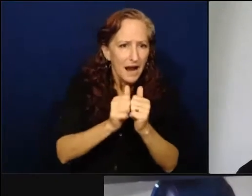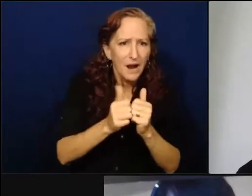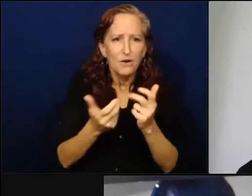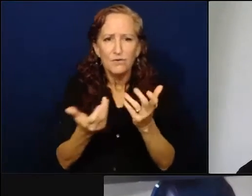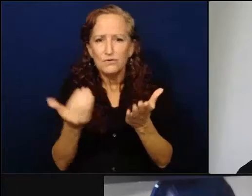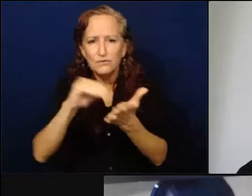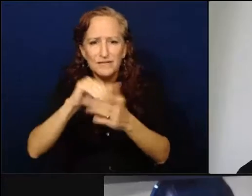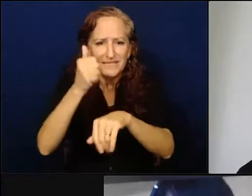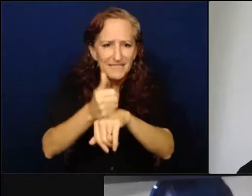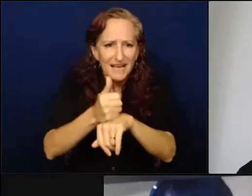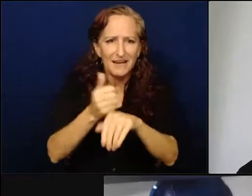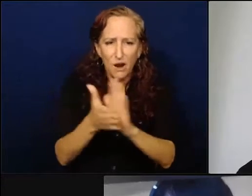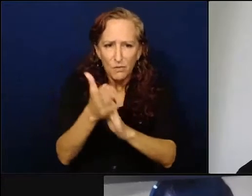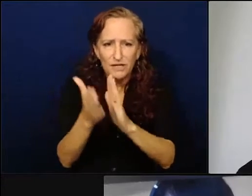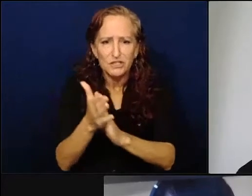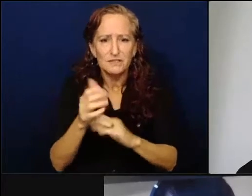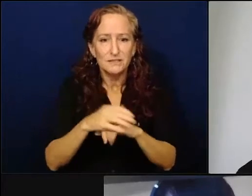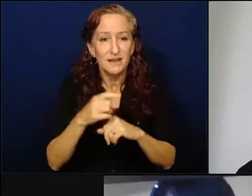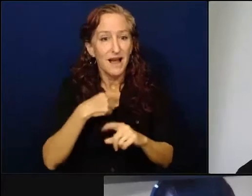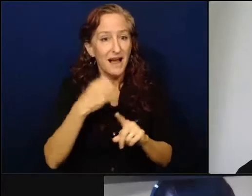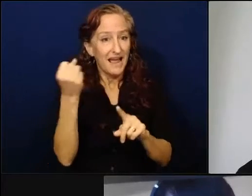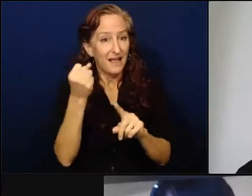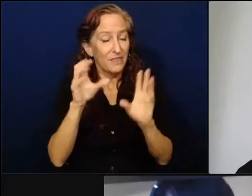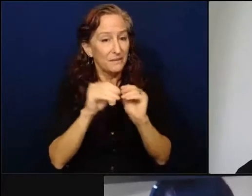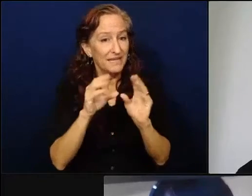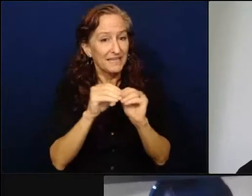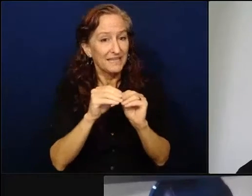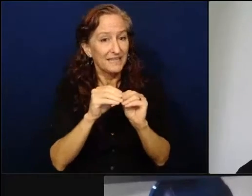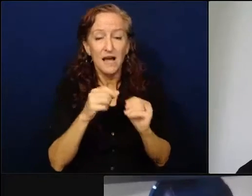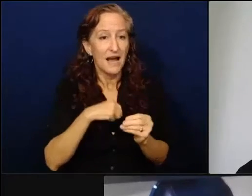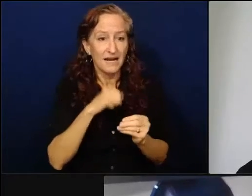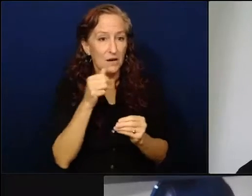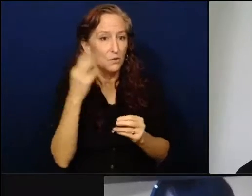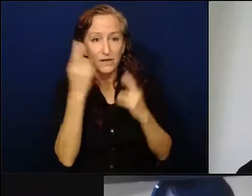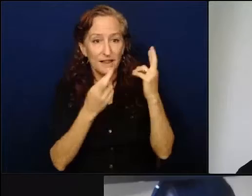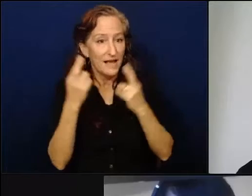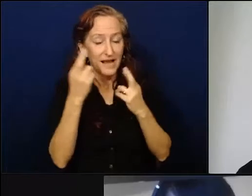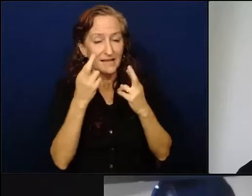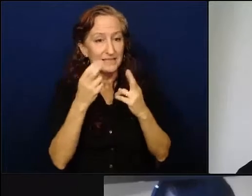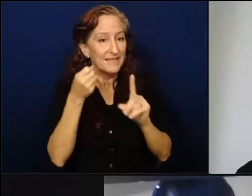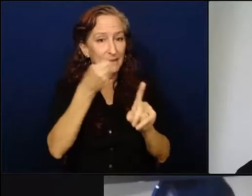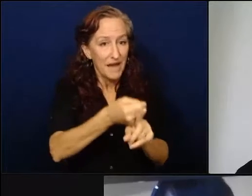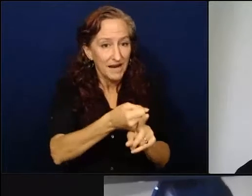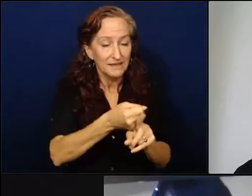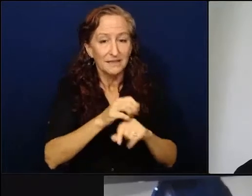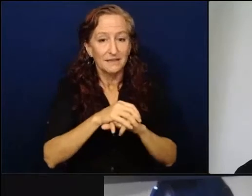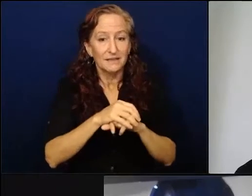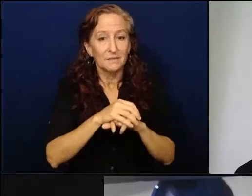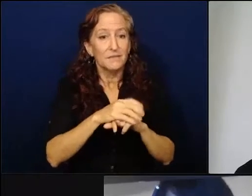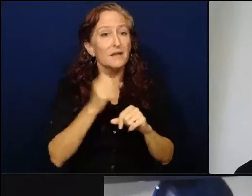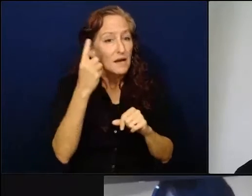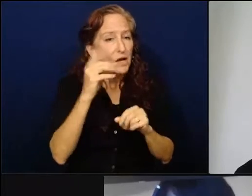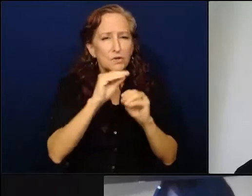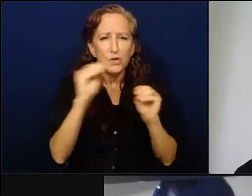Calling that meeting in a moment in time where I didn't realize just how stressed our own company was with this, not seeing leadership at a local or national